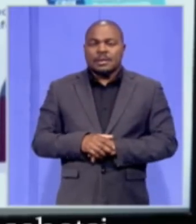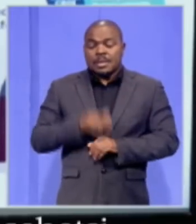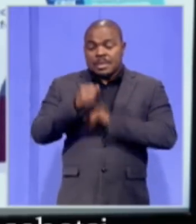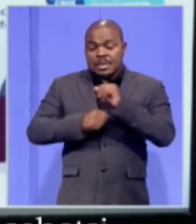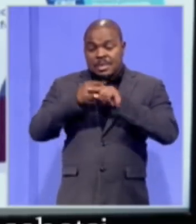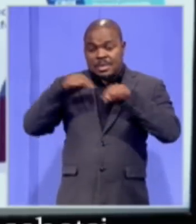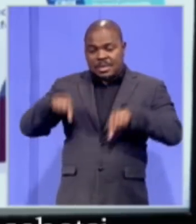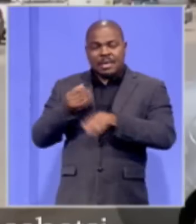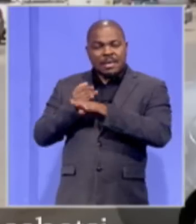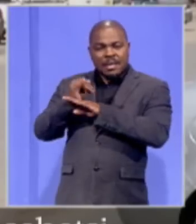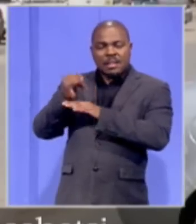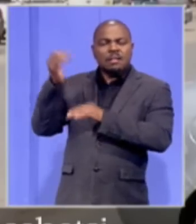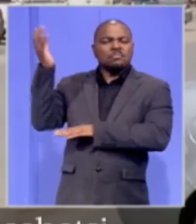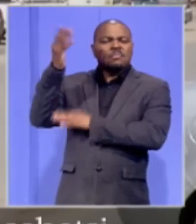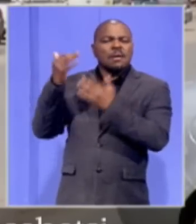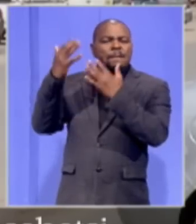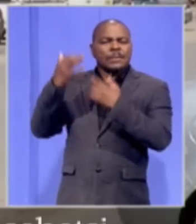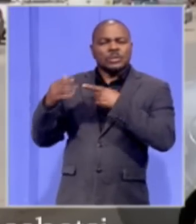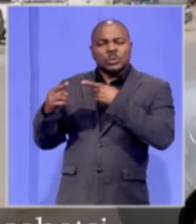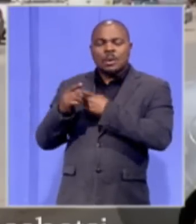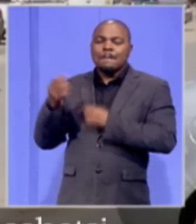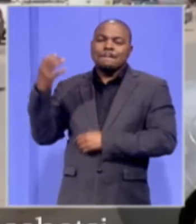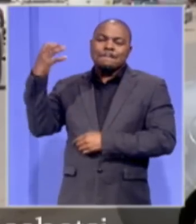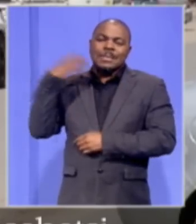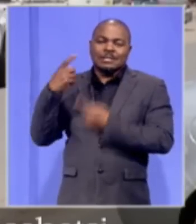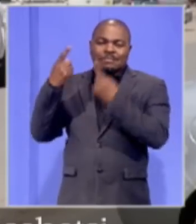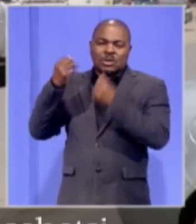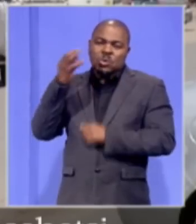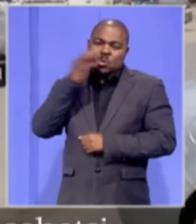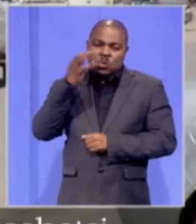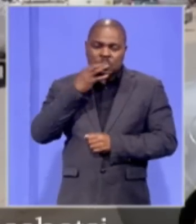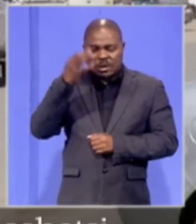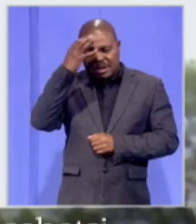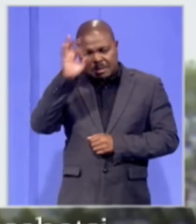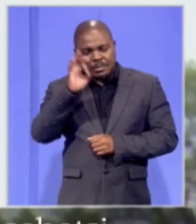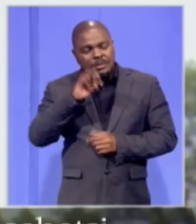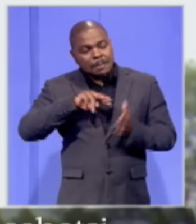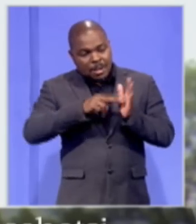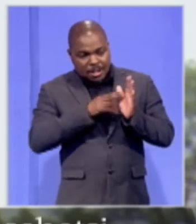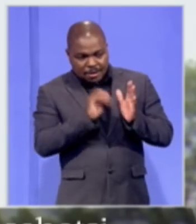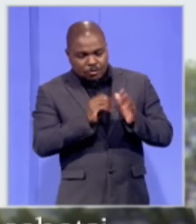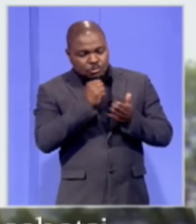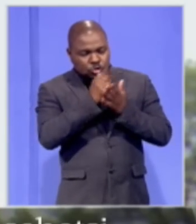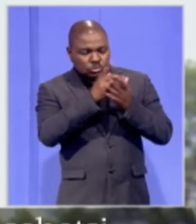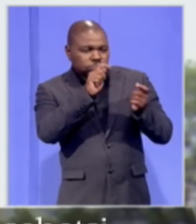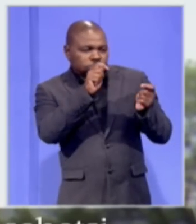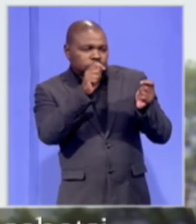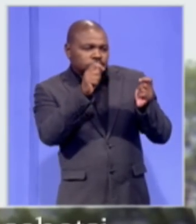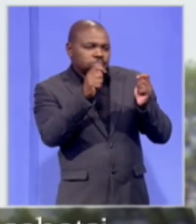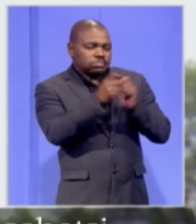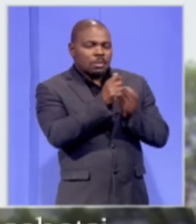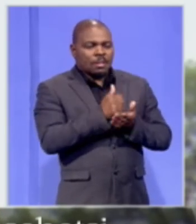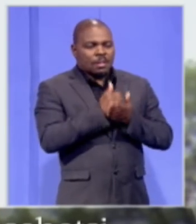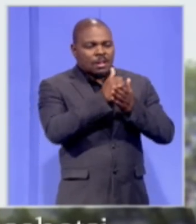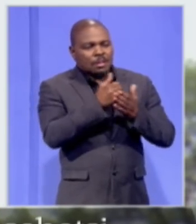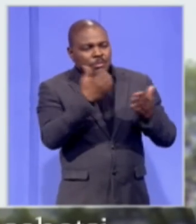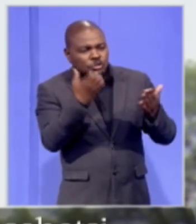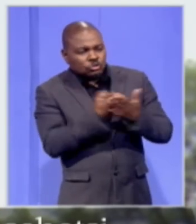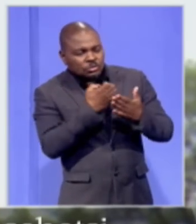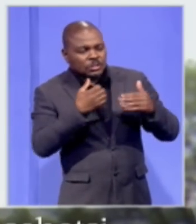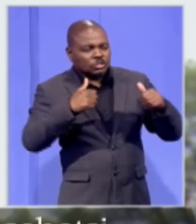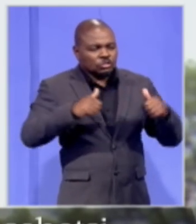ya monongwaga, Godongwana o itsitse gore puso e diragatsa maano a lebeletseng go tlisa diphetogo a ikaletseng go samagana le dikgwetlho tseo di